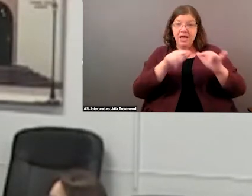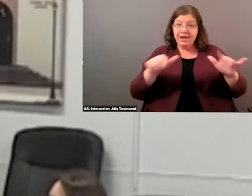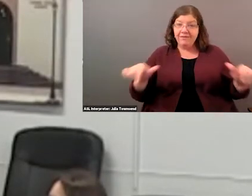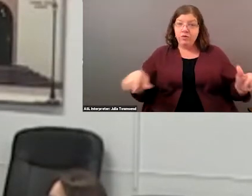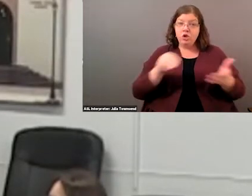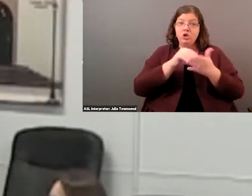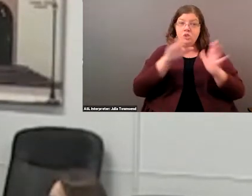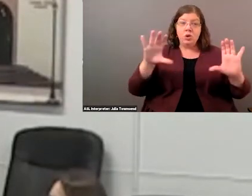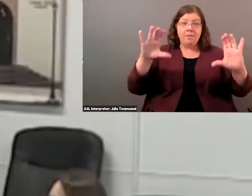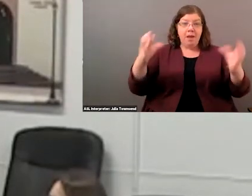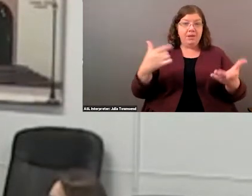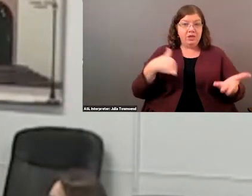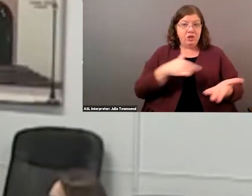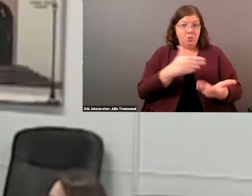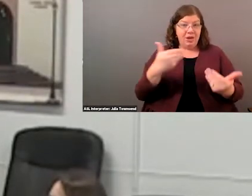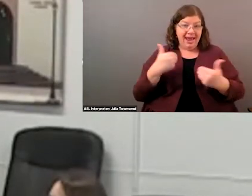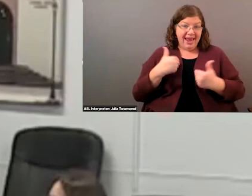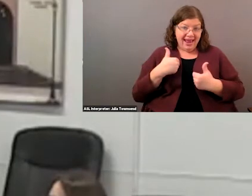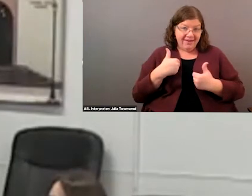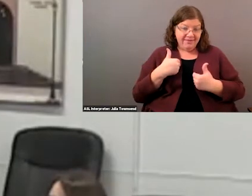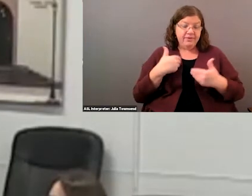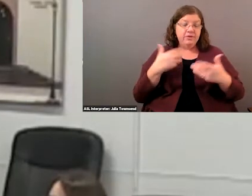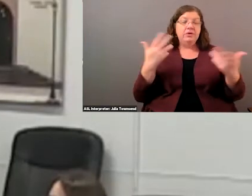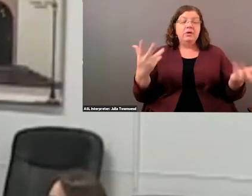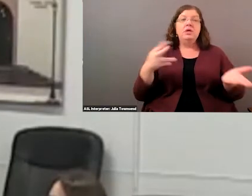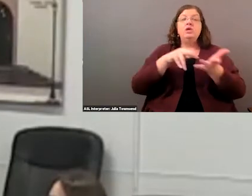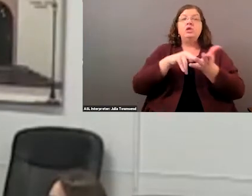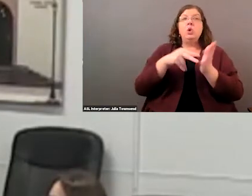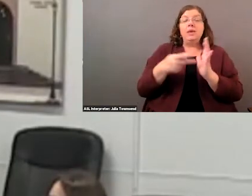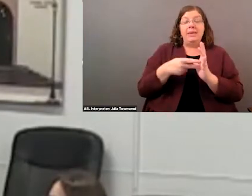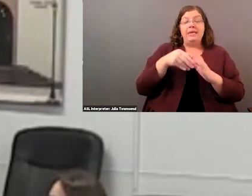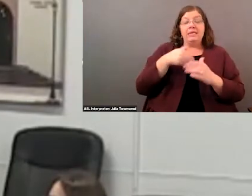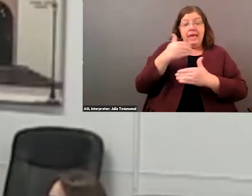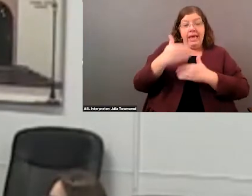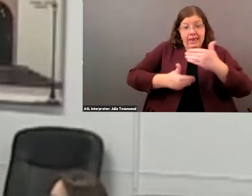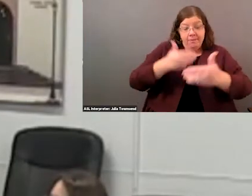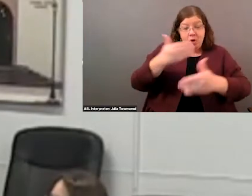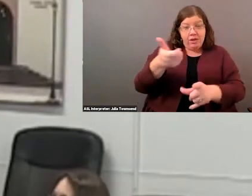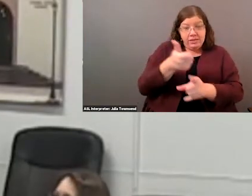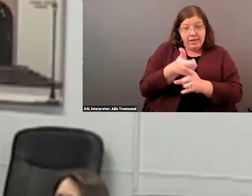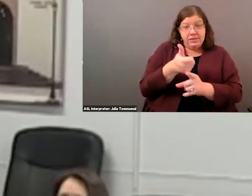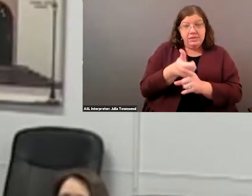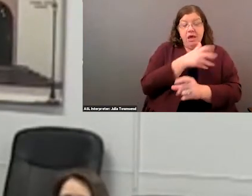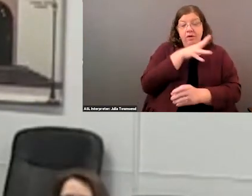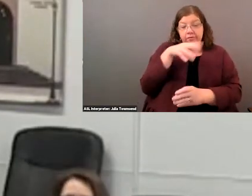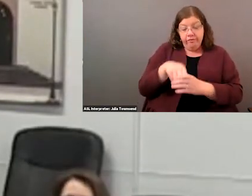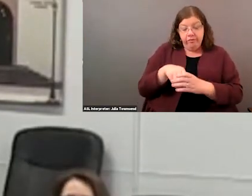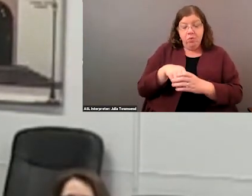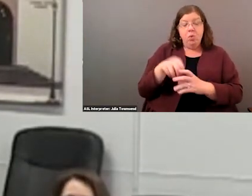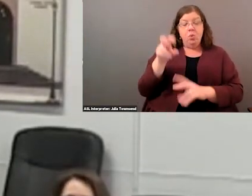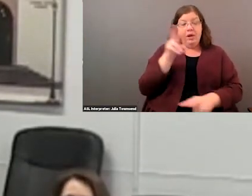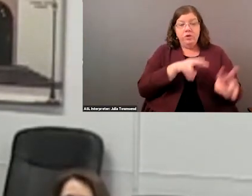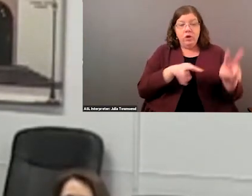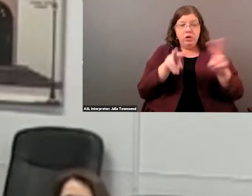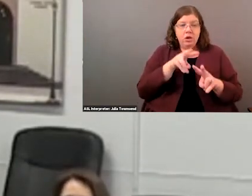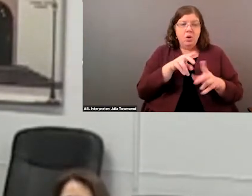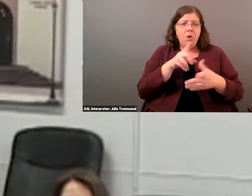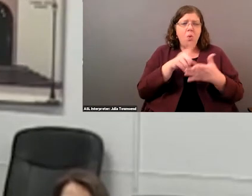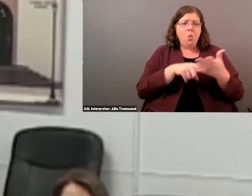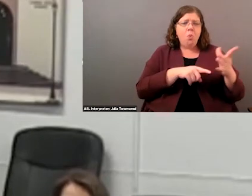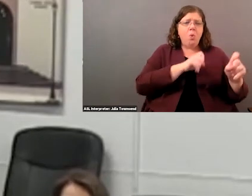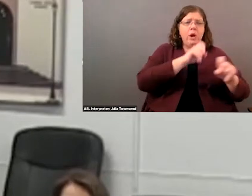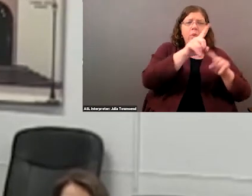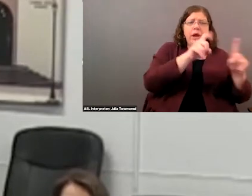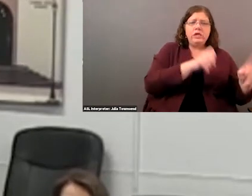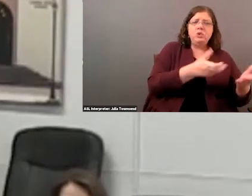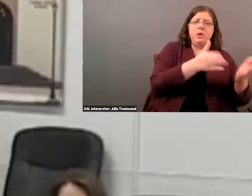we've looked at what questions are we asking on the application. Those questions now are asking